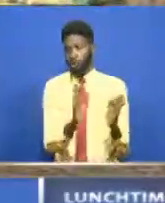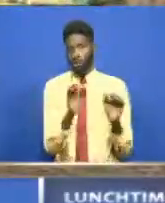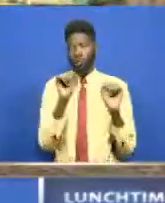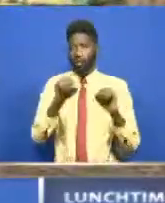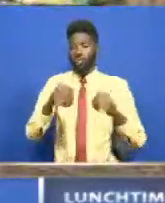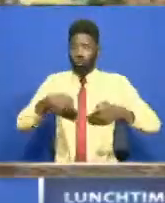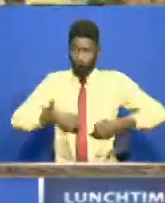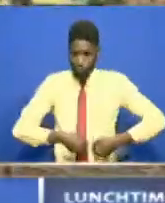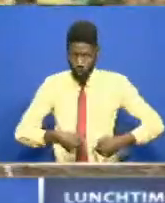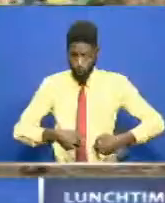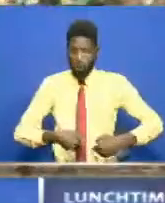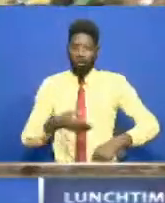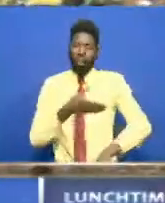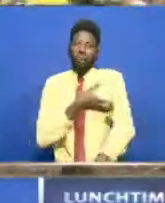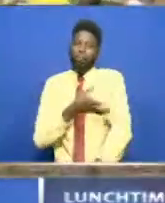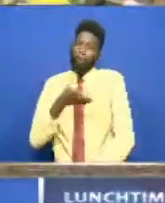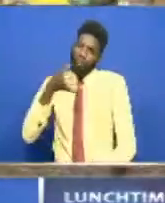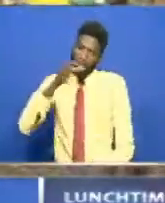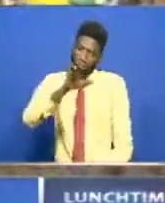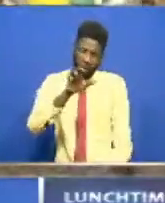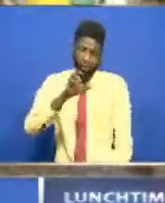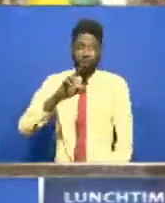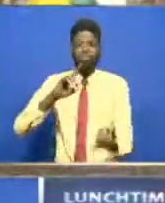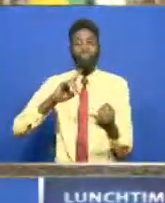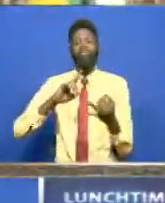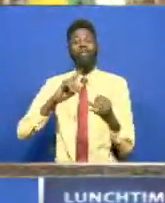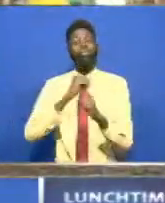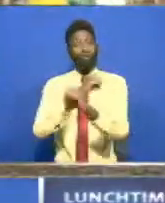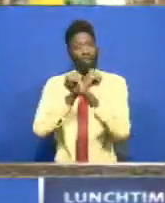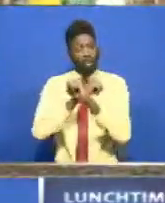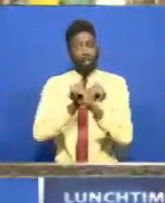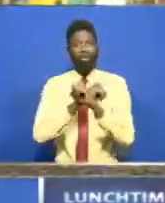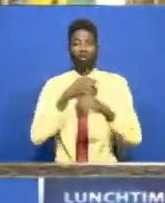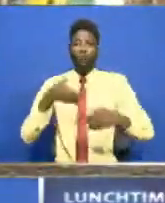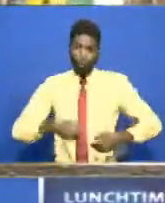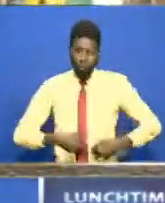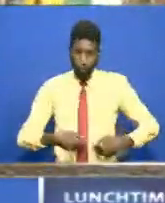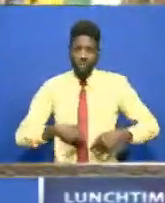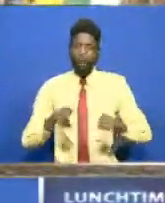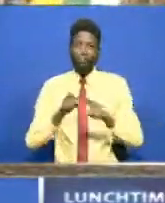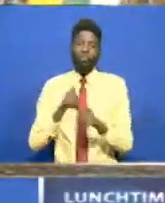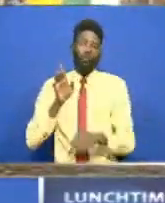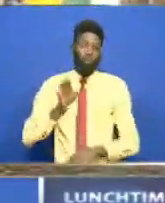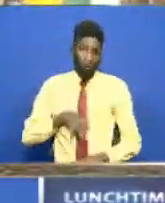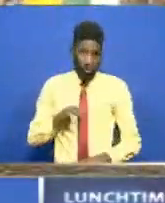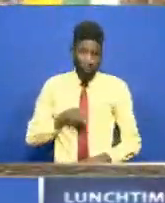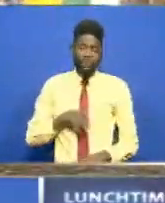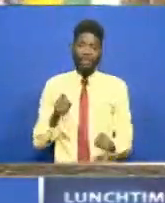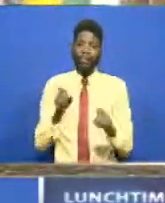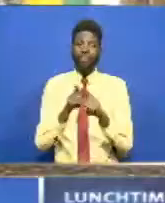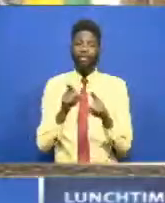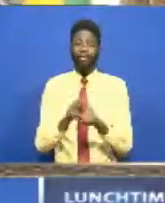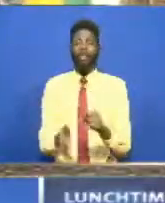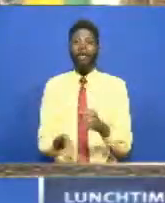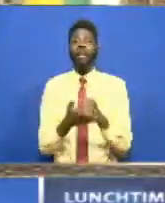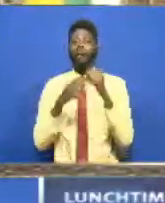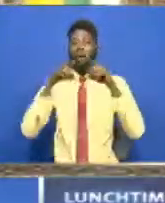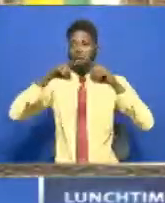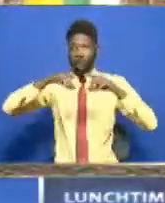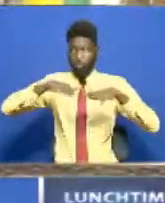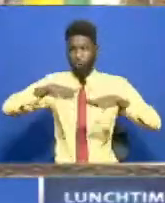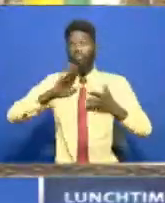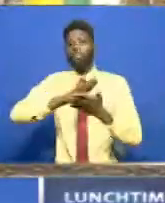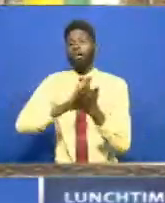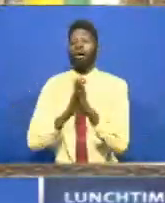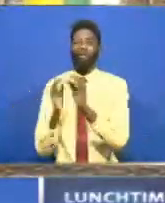youth empowered, to protect the youths and women, and also to strengthen devolution